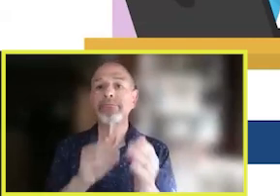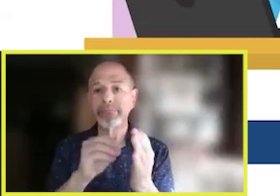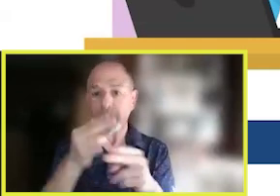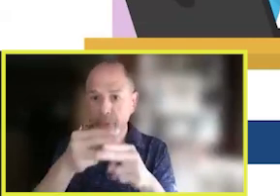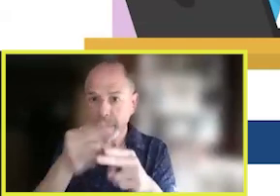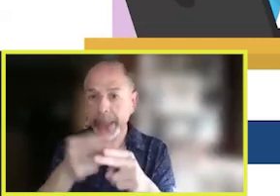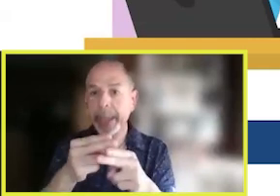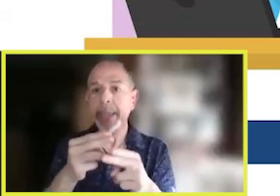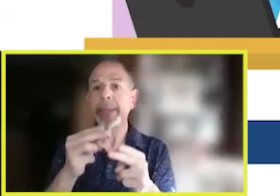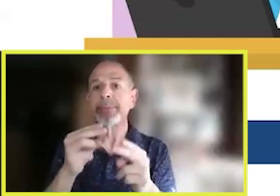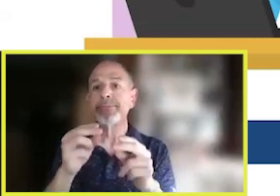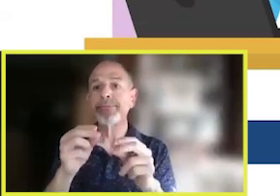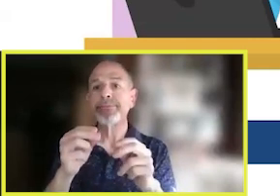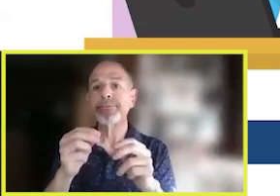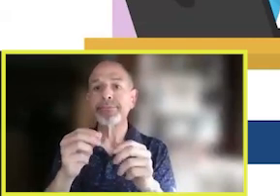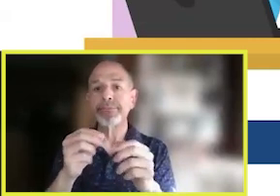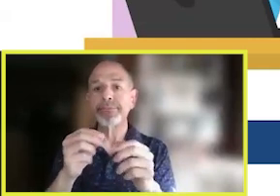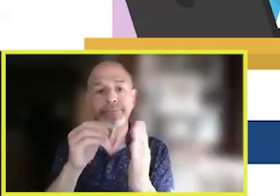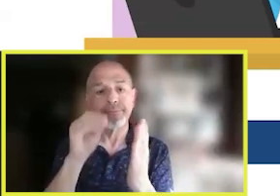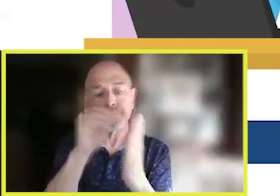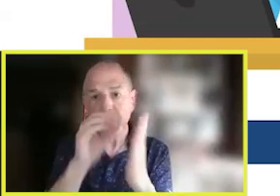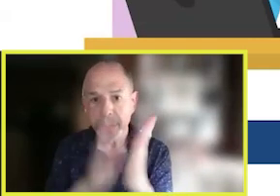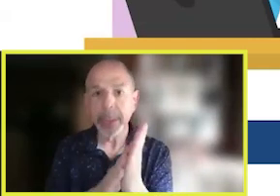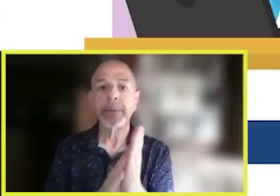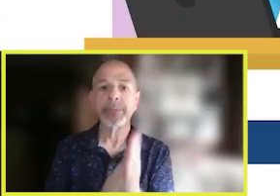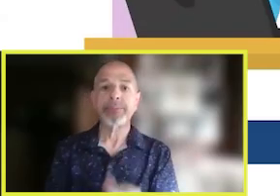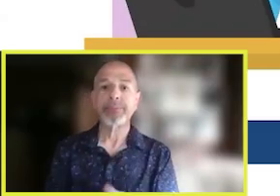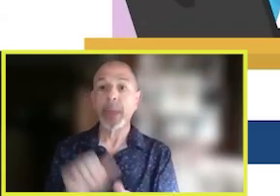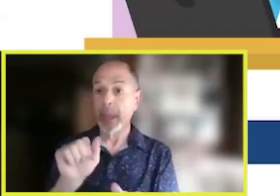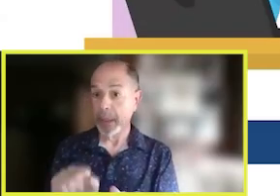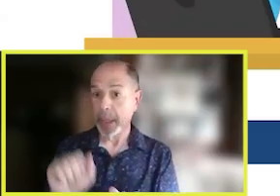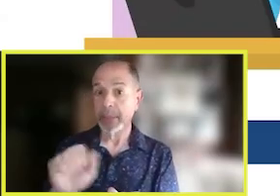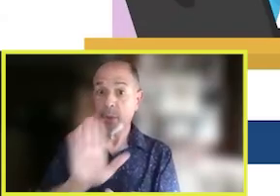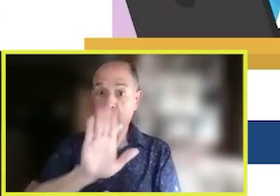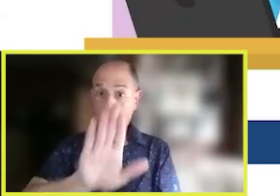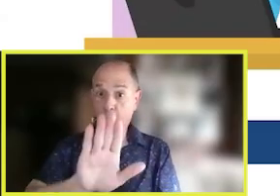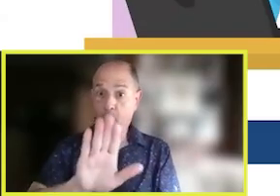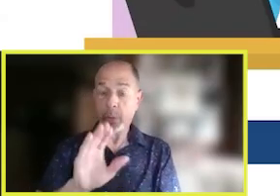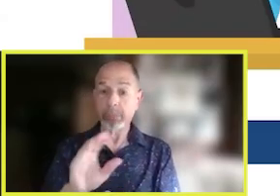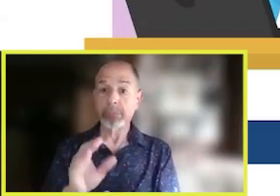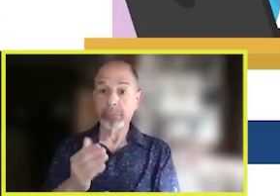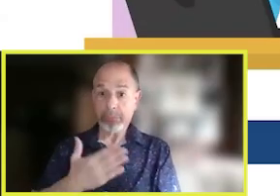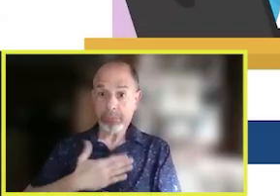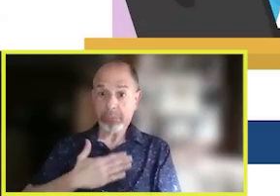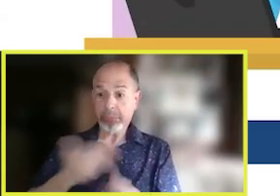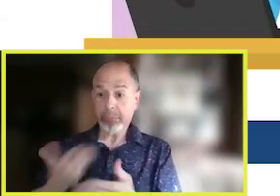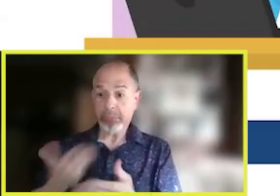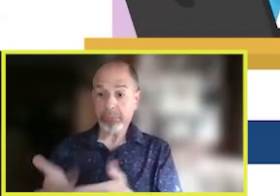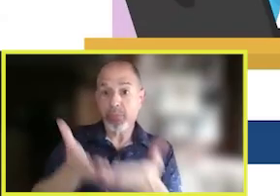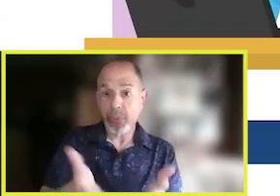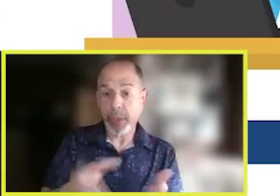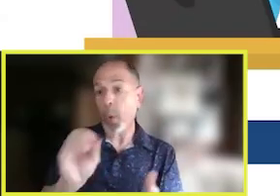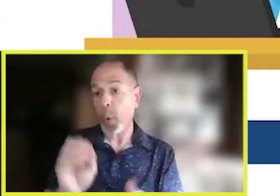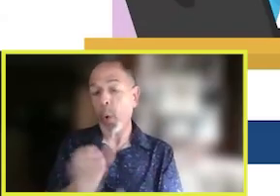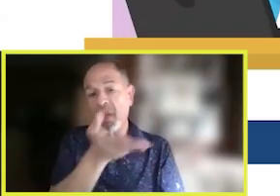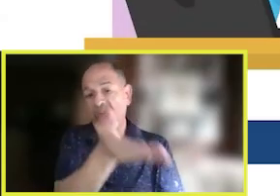devices. And again, you can bring your own, or you can use what is there, or you can do a combination of both. You can